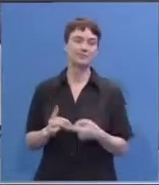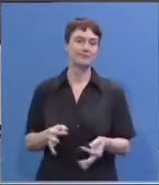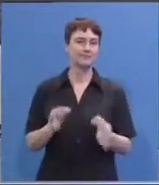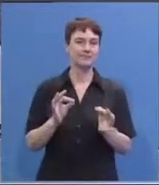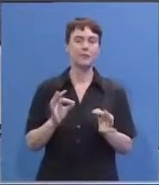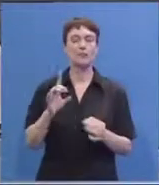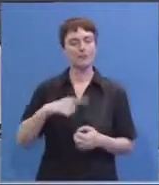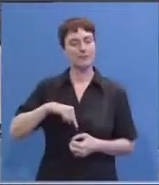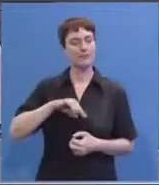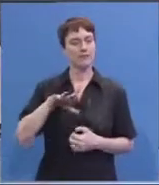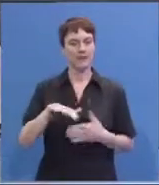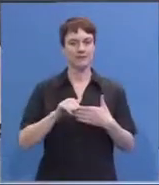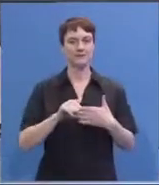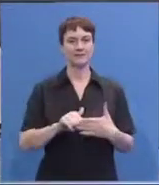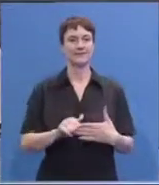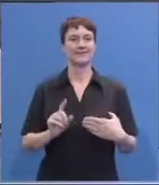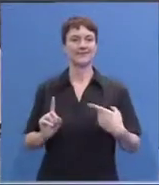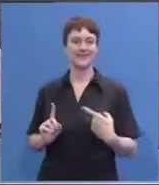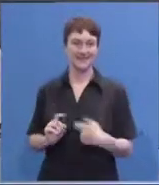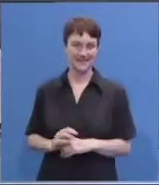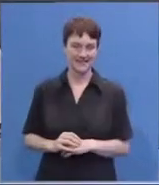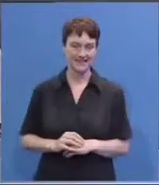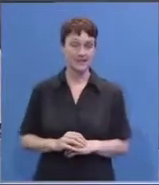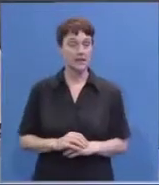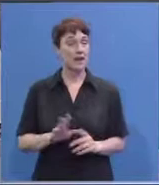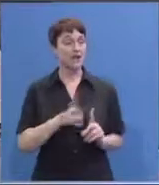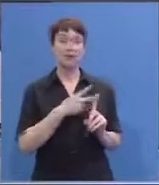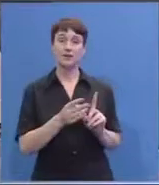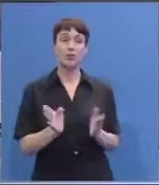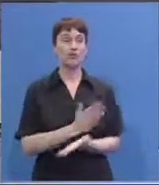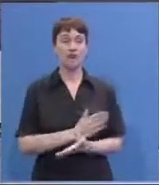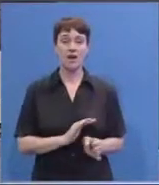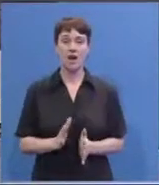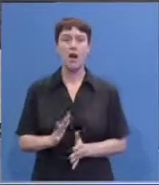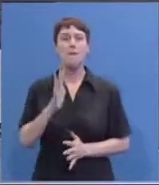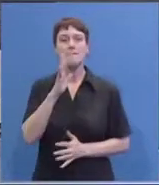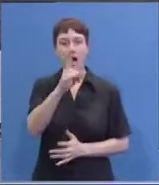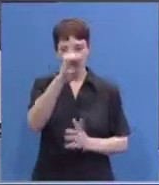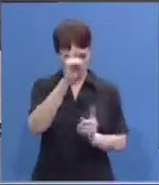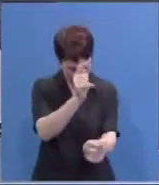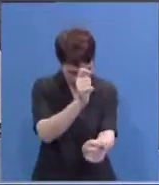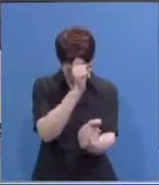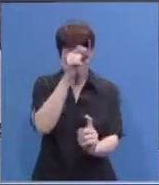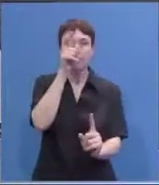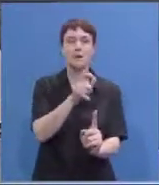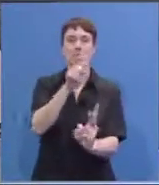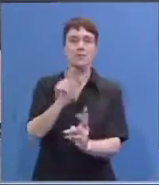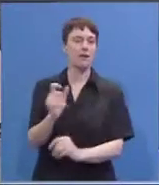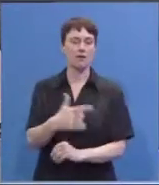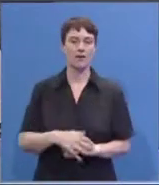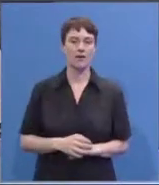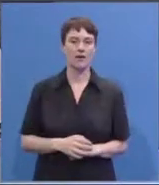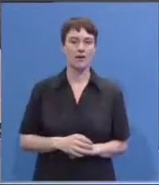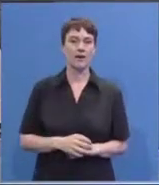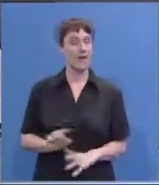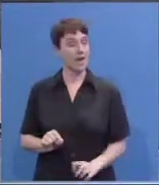is, and to get rid of the violence would be that to acknowledge each and every person. There's a very beautiful saying, an enemy is